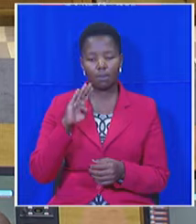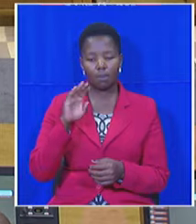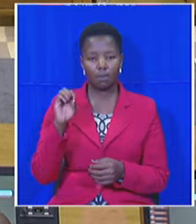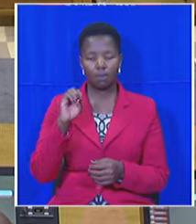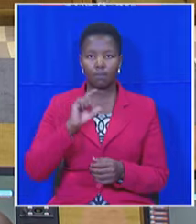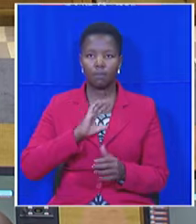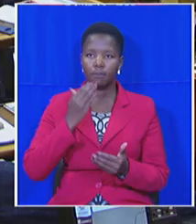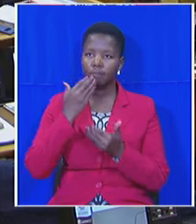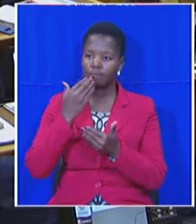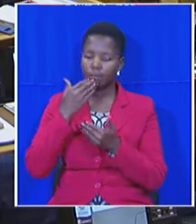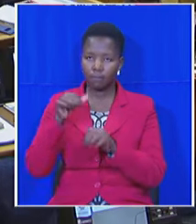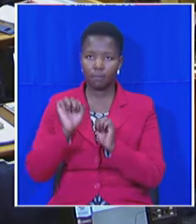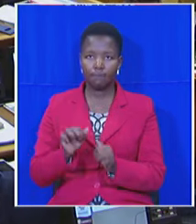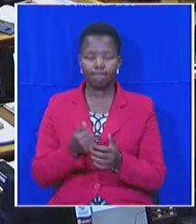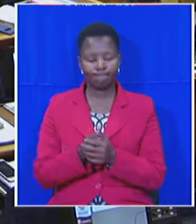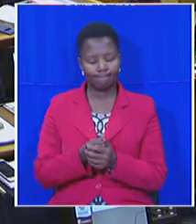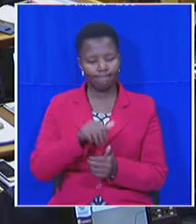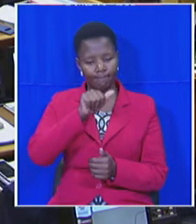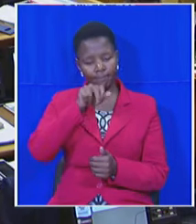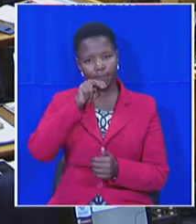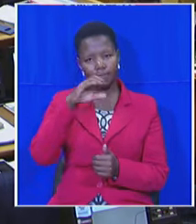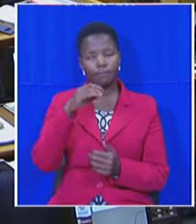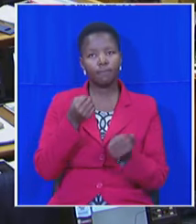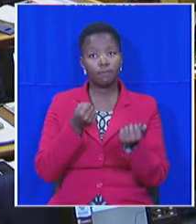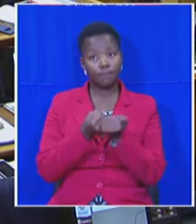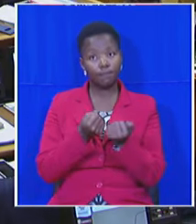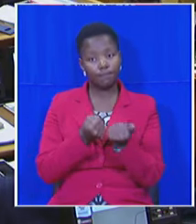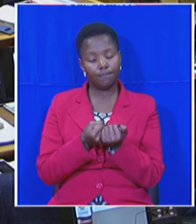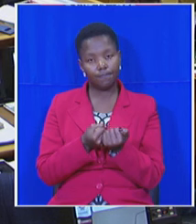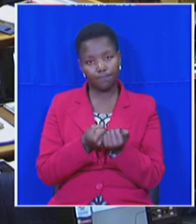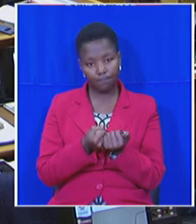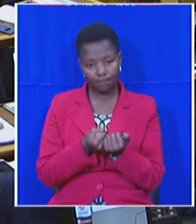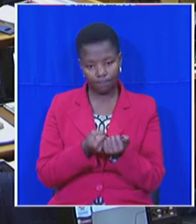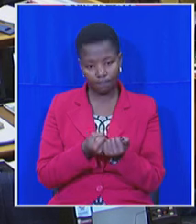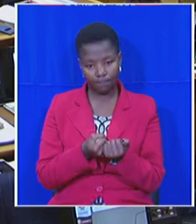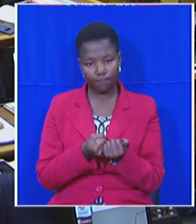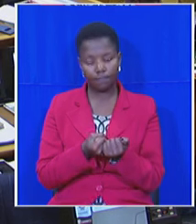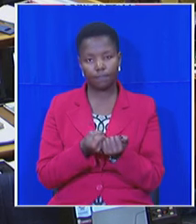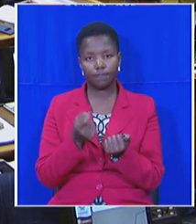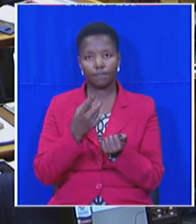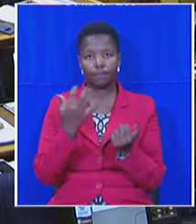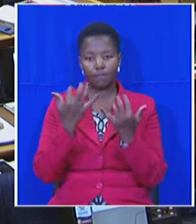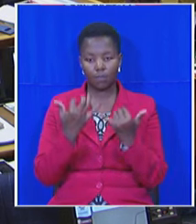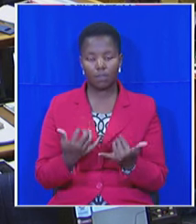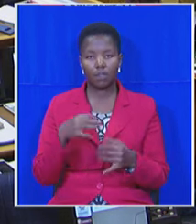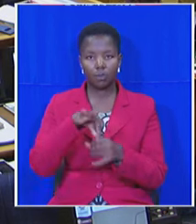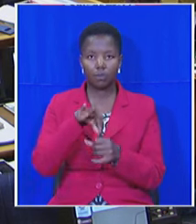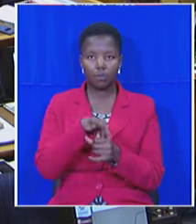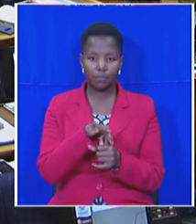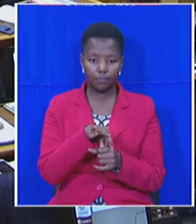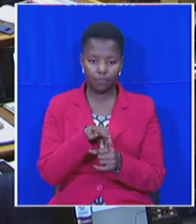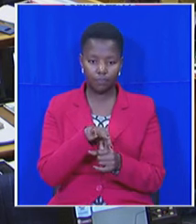Ngiyabonga sihlalo. Ukhongolose uyaluxhasa losabelo mali lwe-tourism. Ulixhasa kakhulukazi